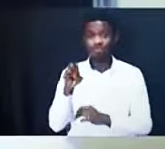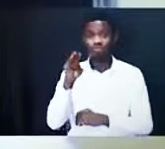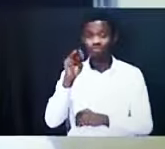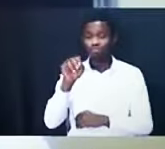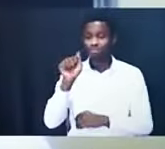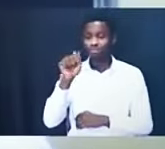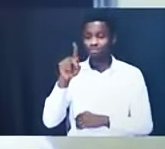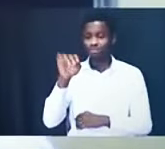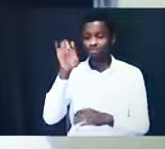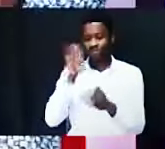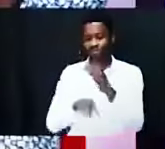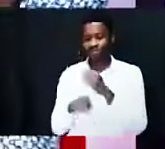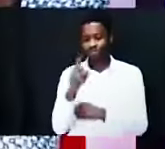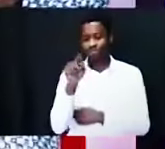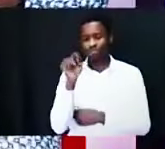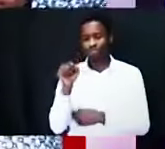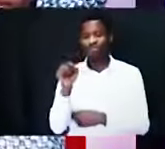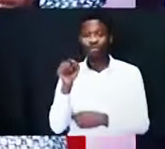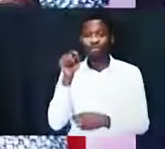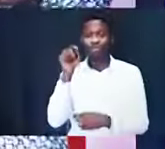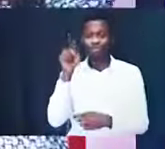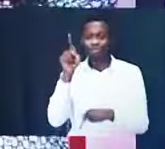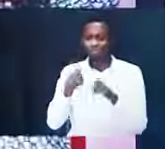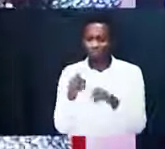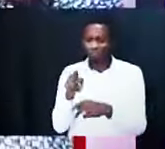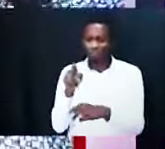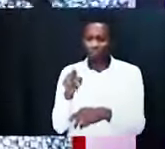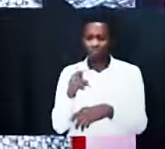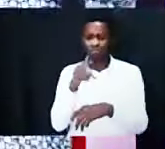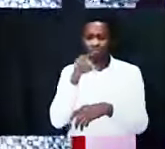in the synagogue expressed their amazement